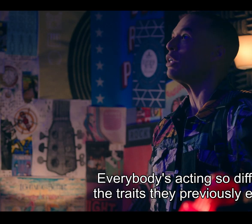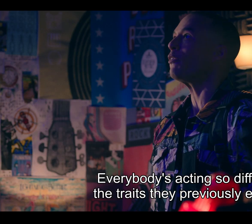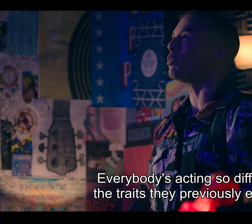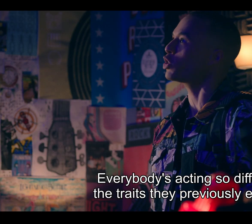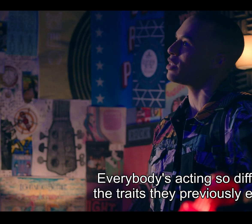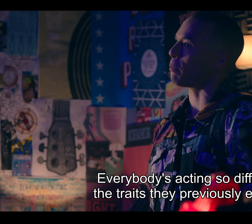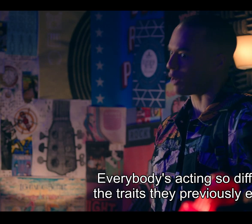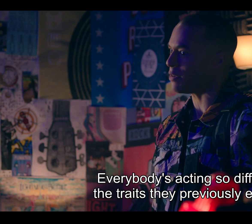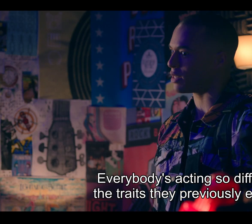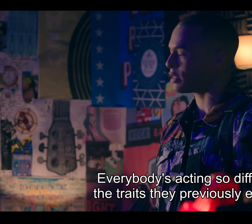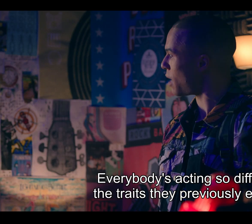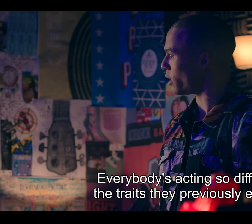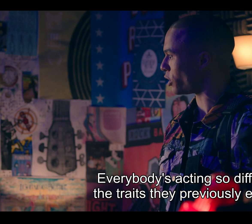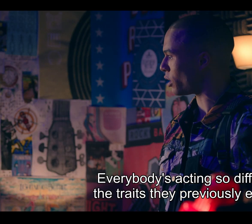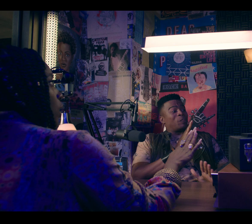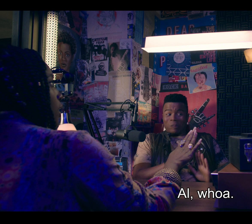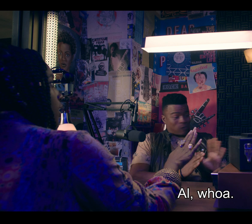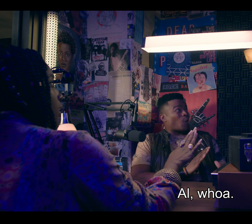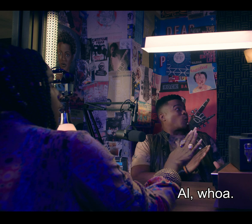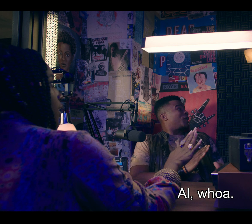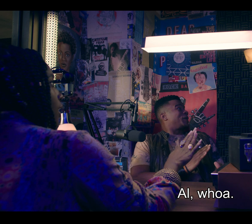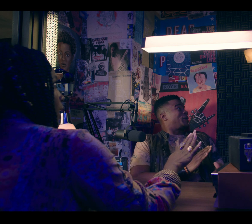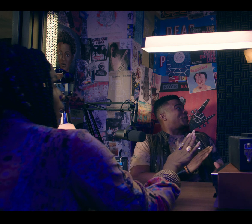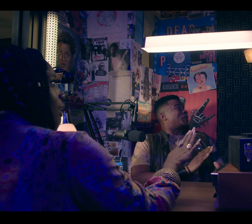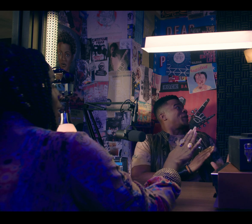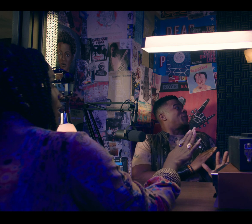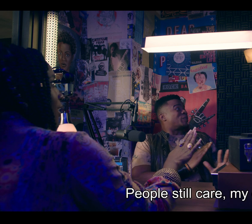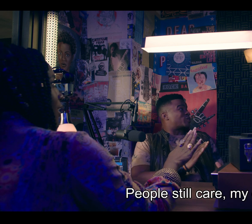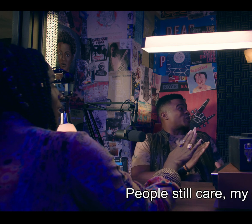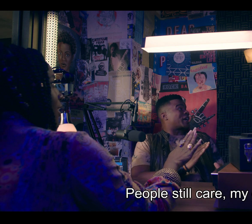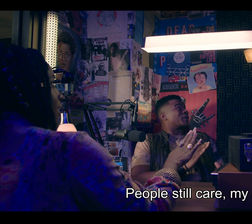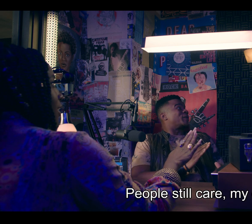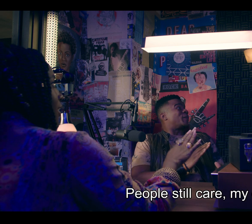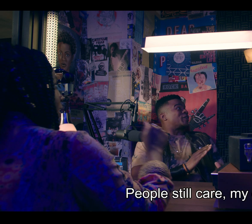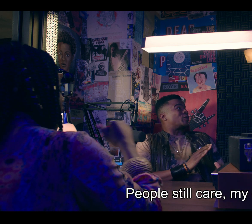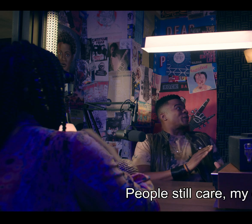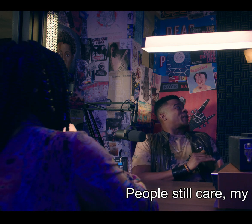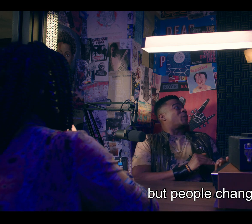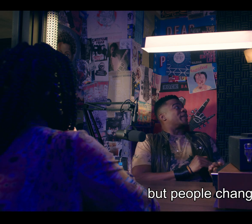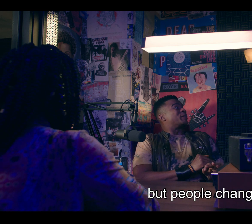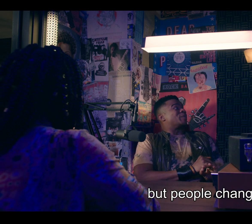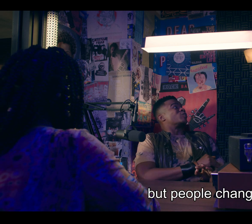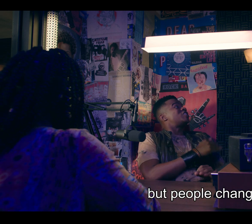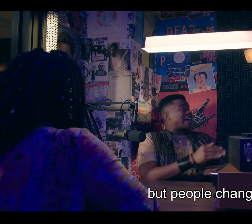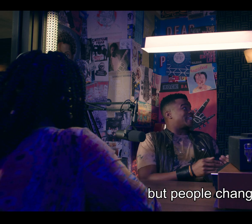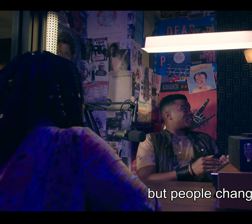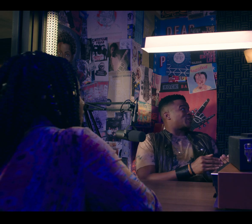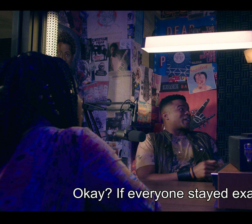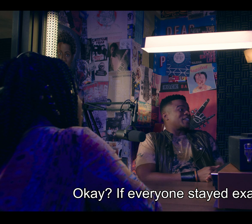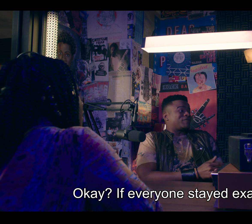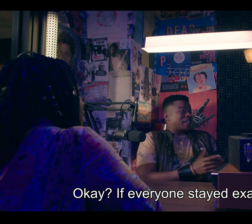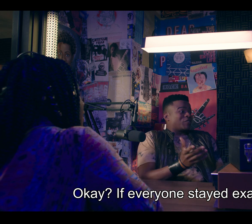acting so different from the traits they previously established. Al. Whoa. People still care, my dude, but people